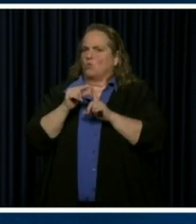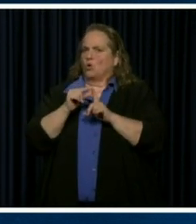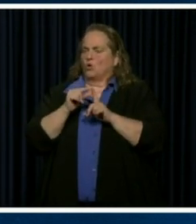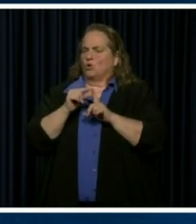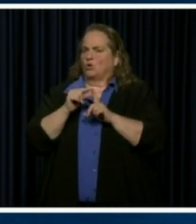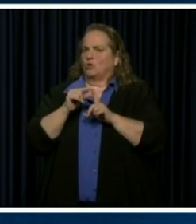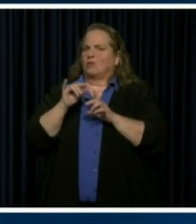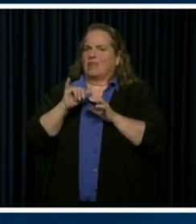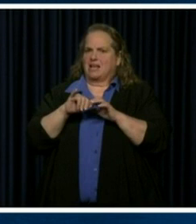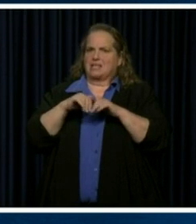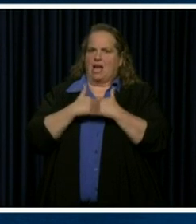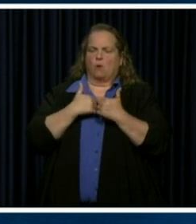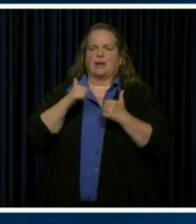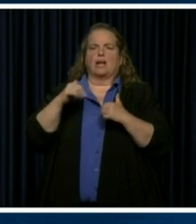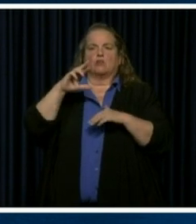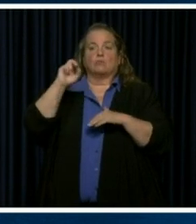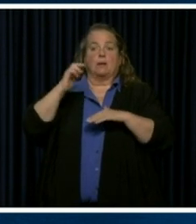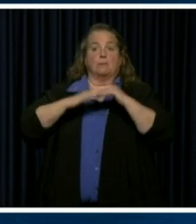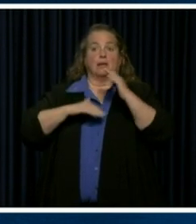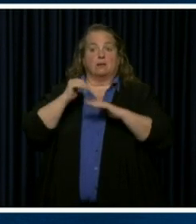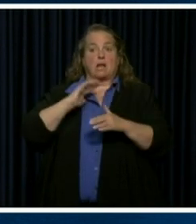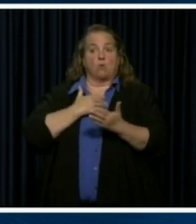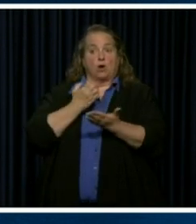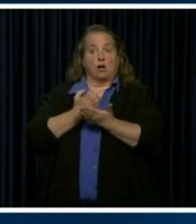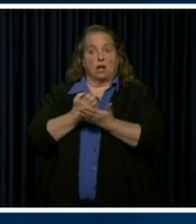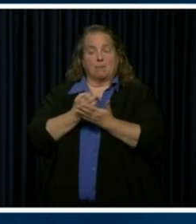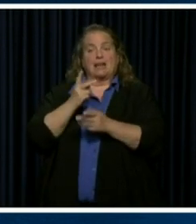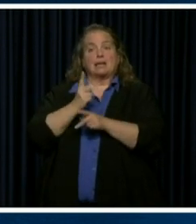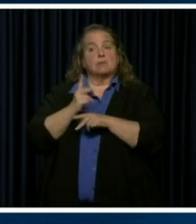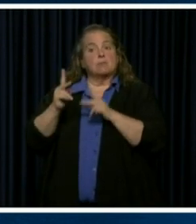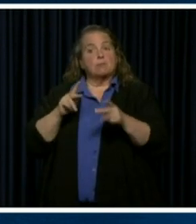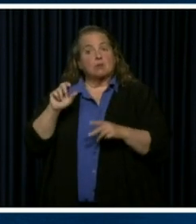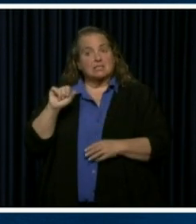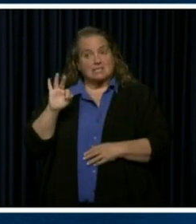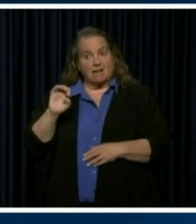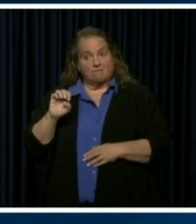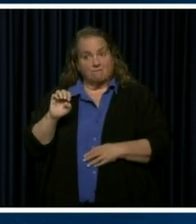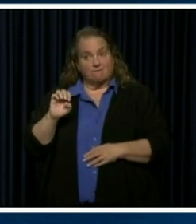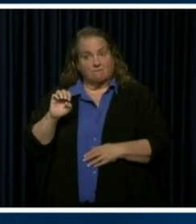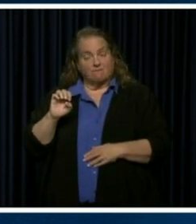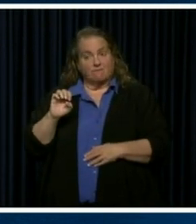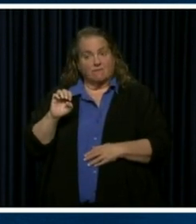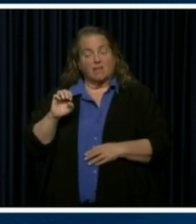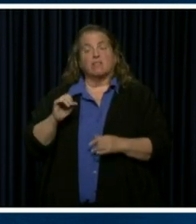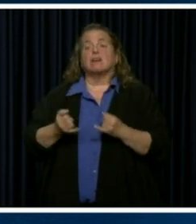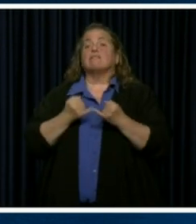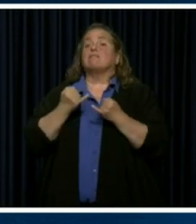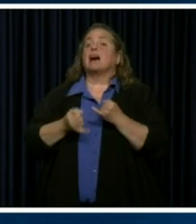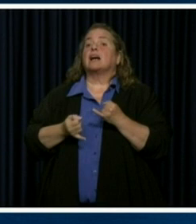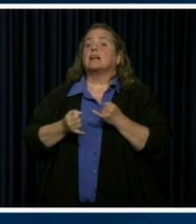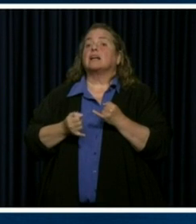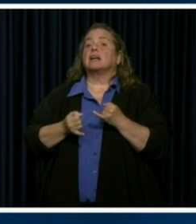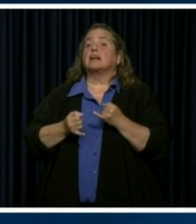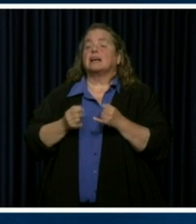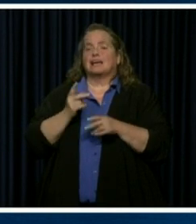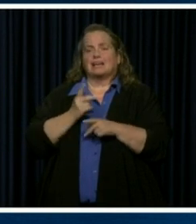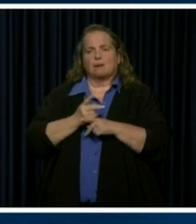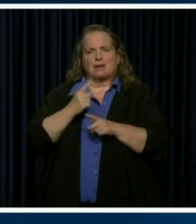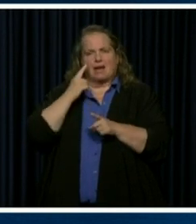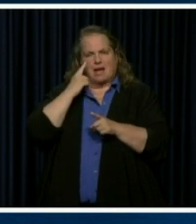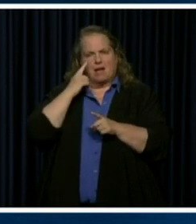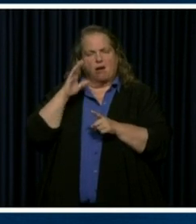way that we can rebuild our economy and keep people safe and well. And then finally, keep an eye